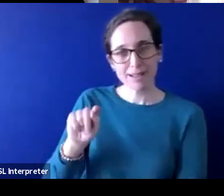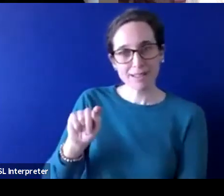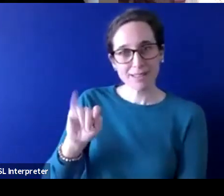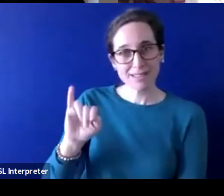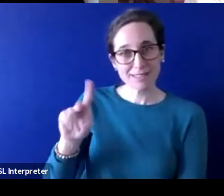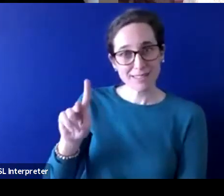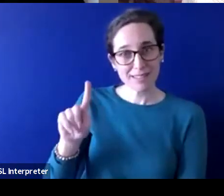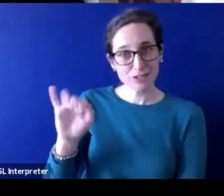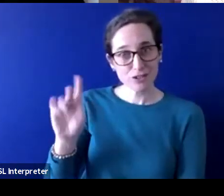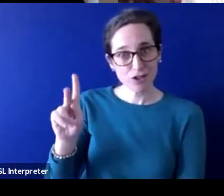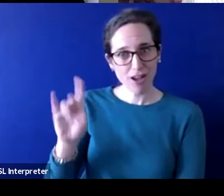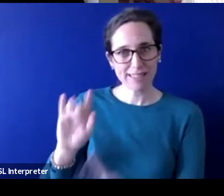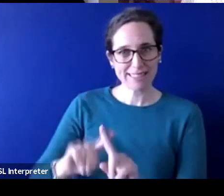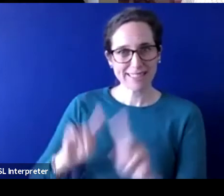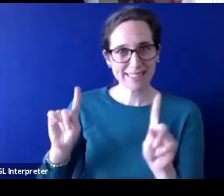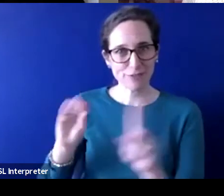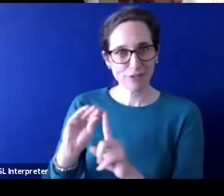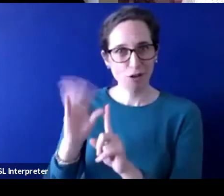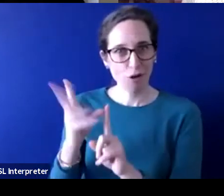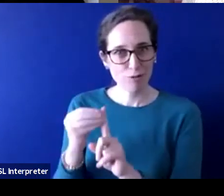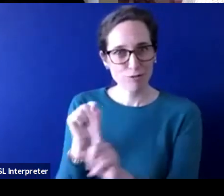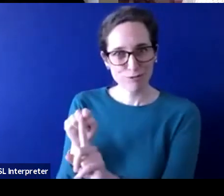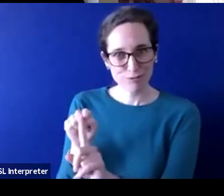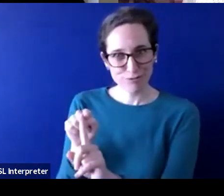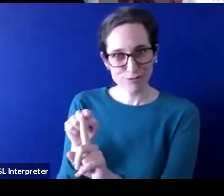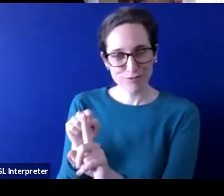that everybody has created on there is a little bit more